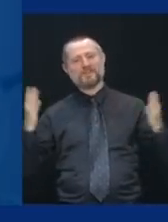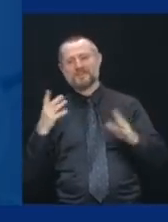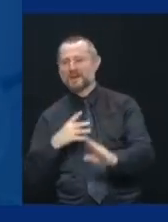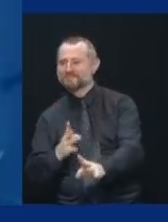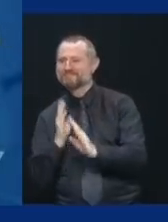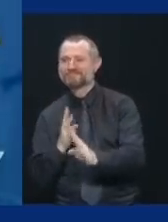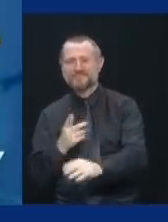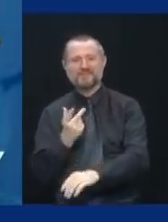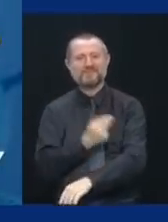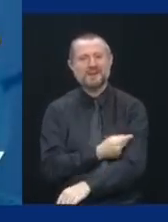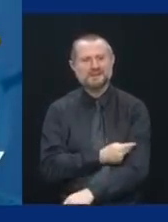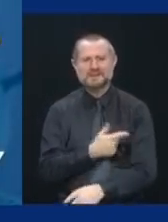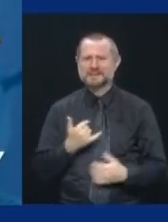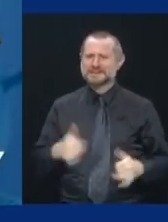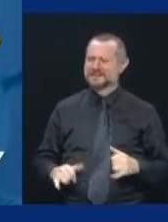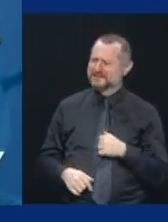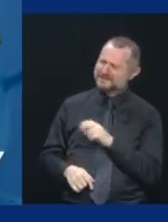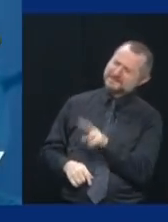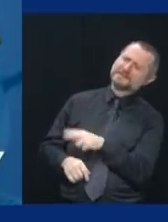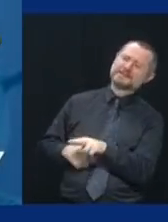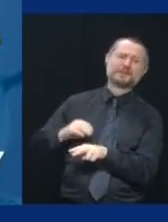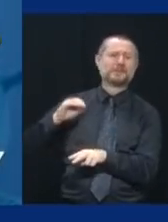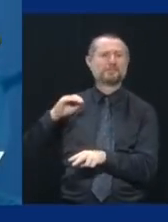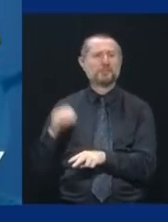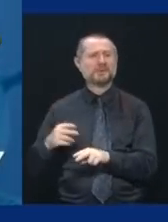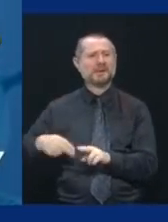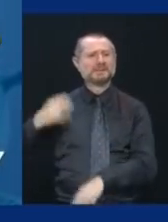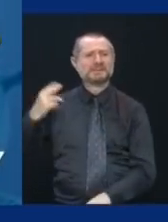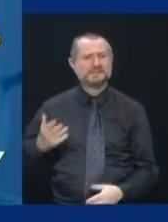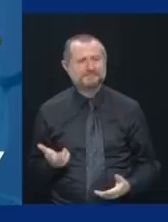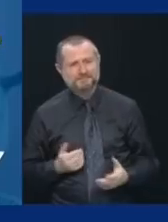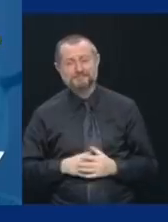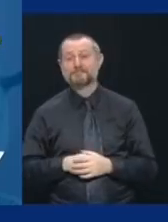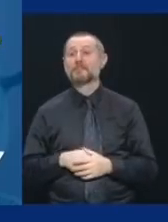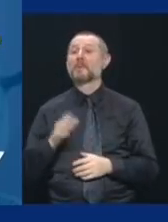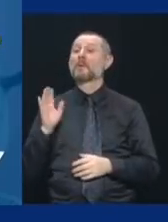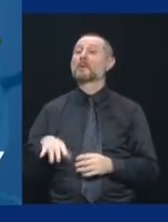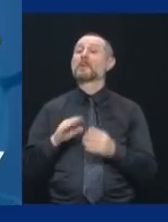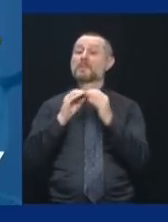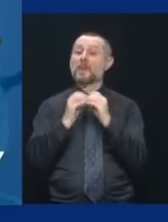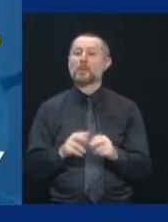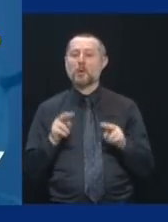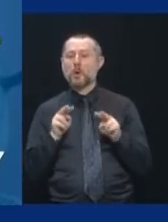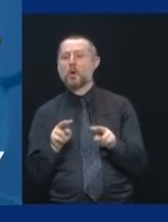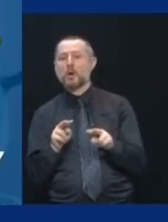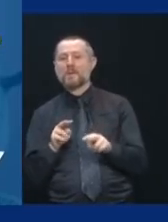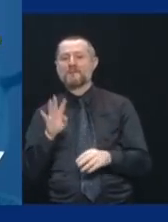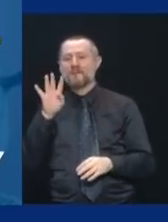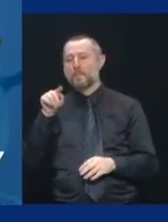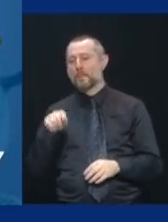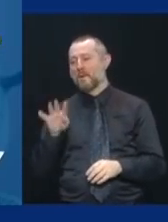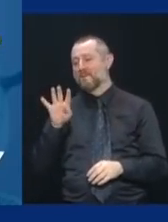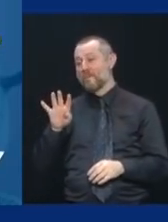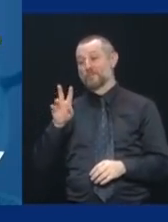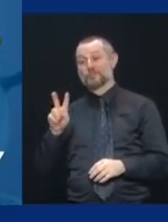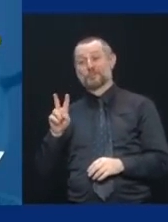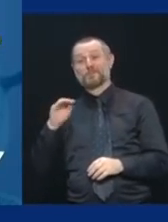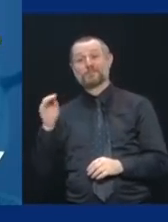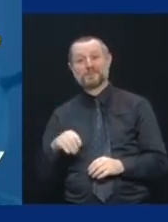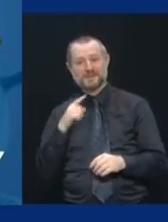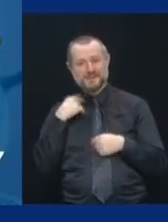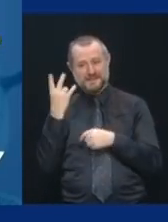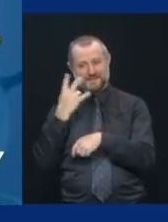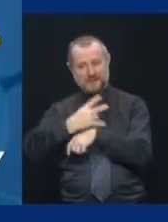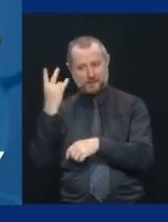but the Bronx is still a problem. The numbers, 4.4 on the 7-day